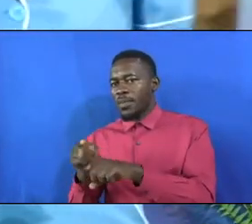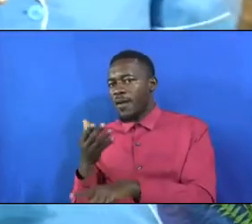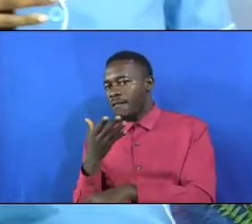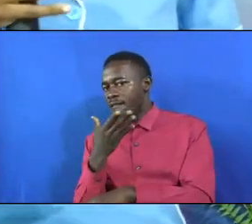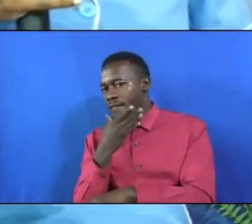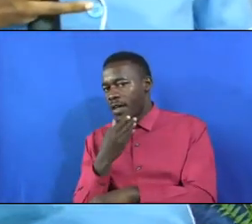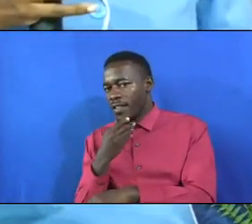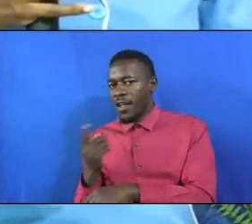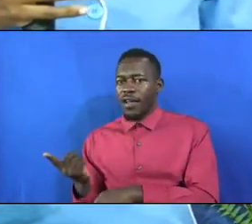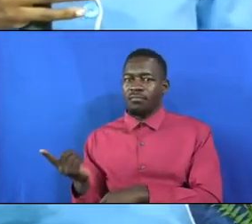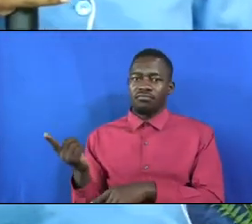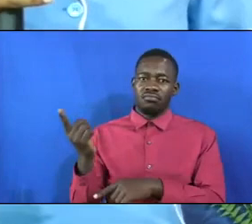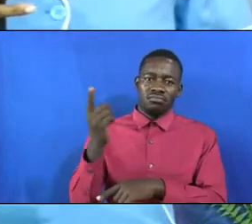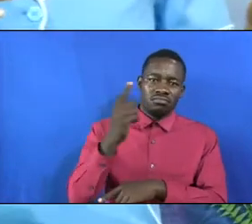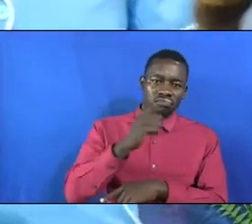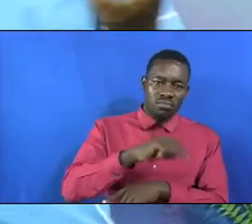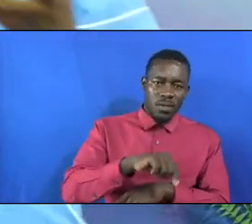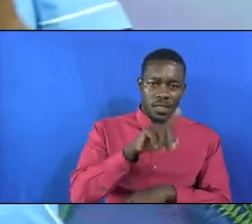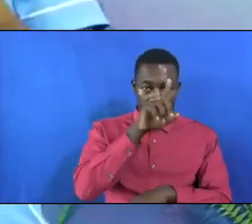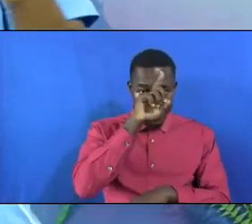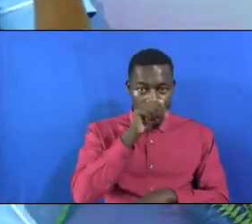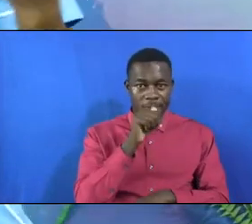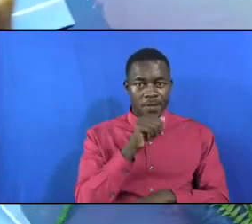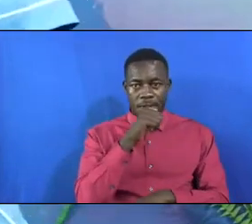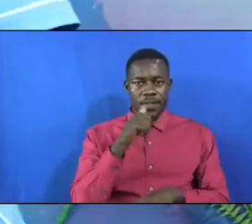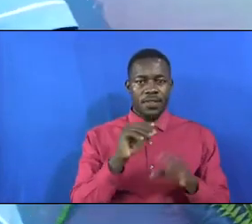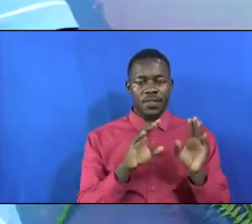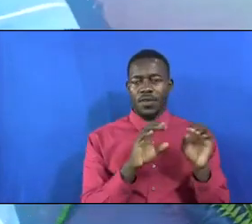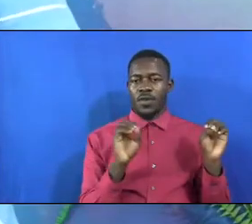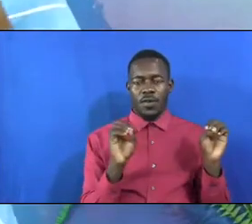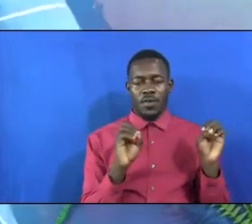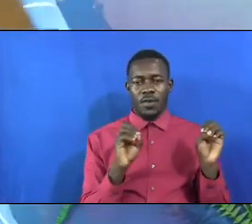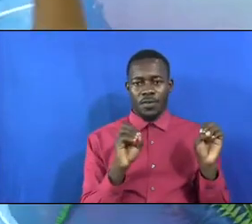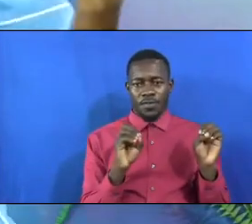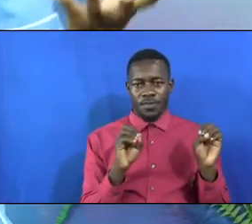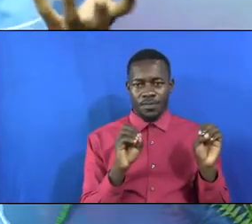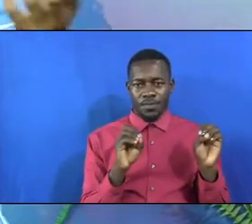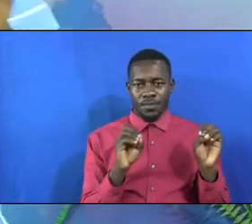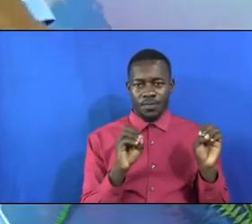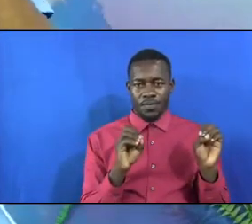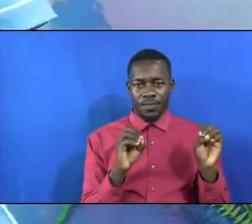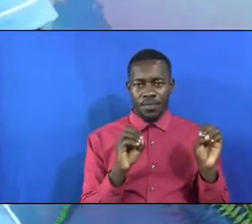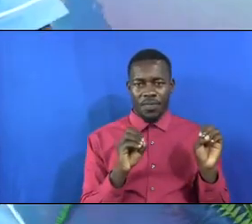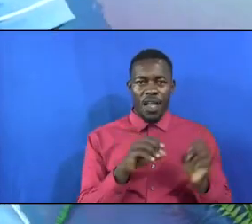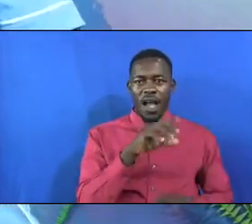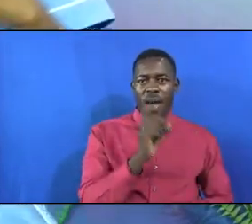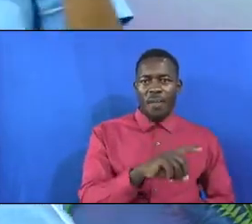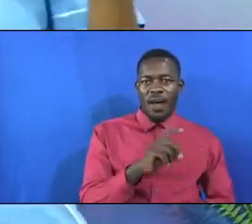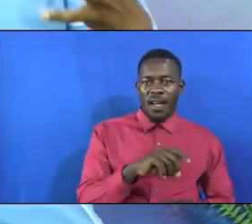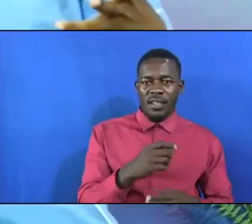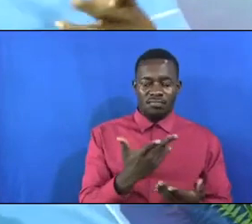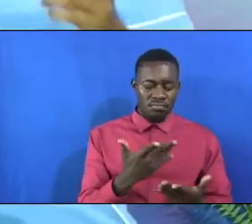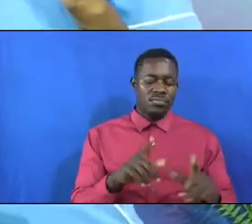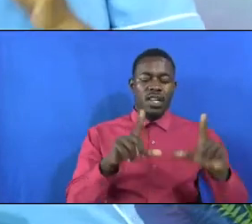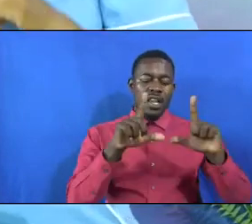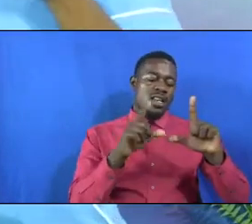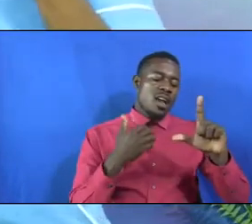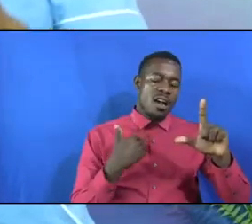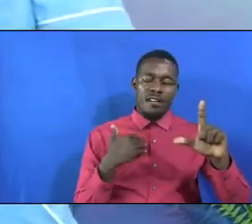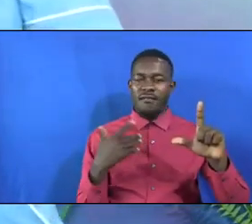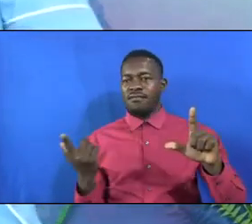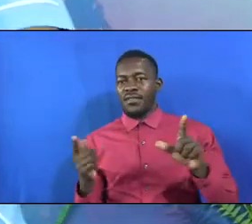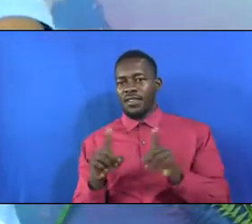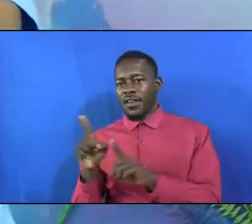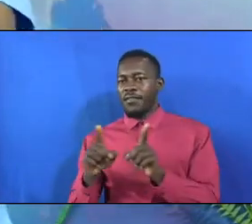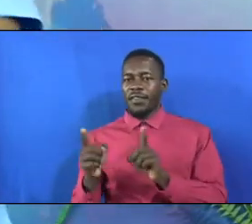was not a sneaking, no. It's not nothing that would have demanded a deportation. No, they came rightfully. And actually